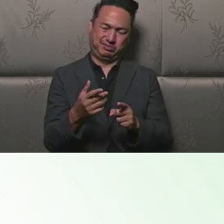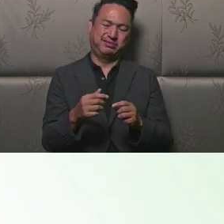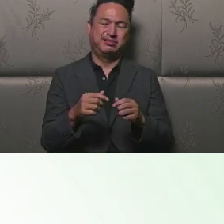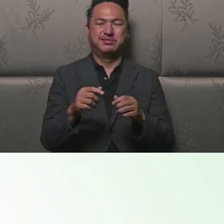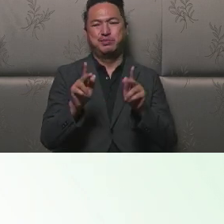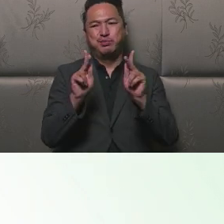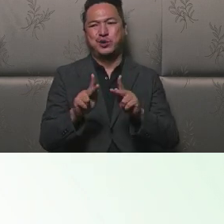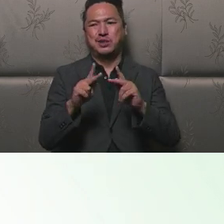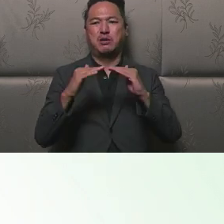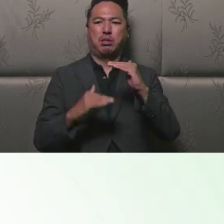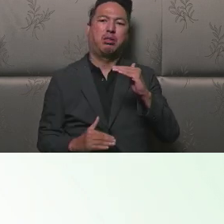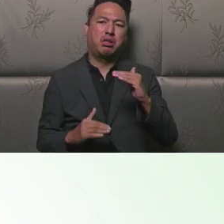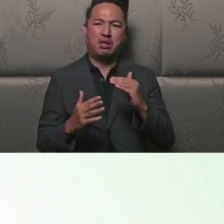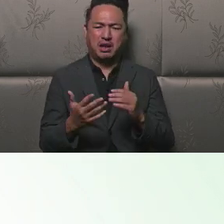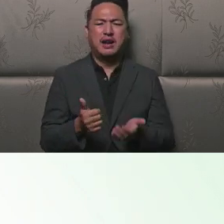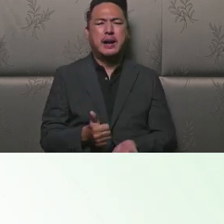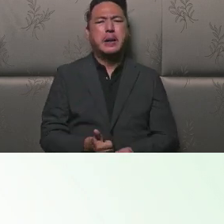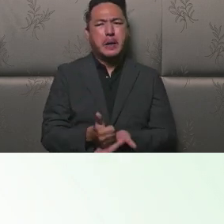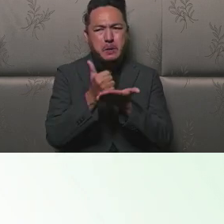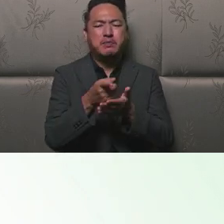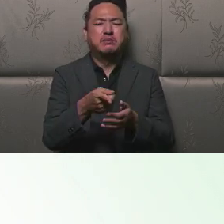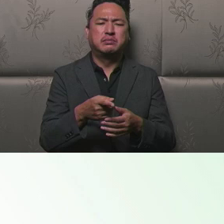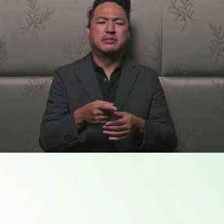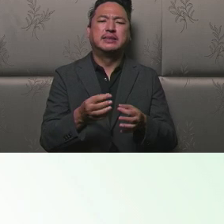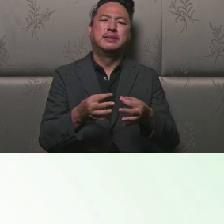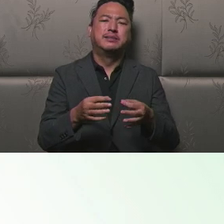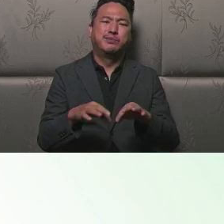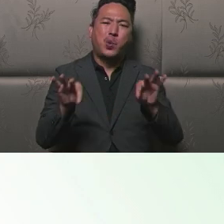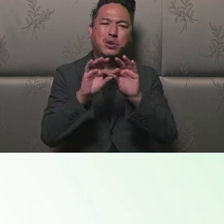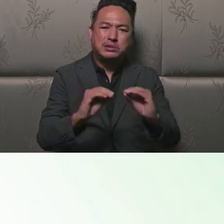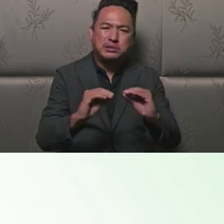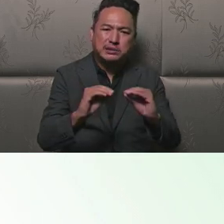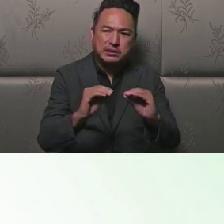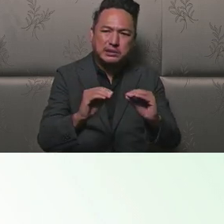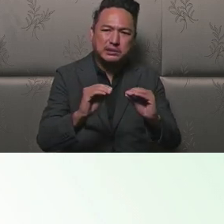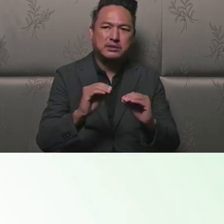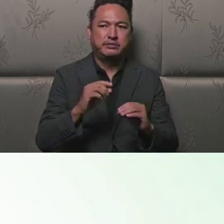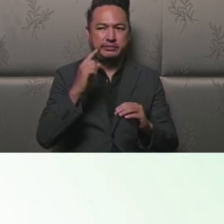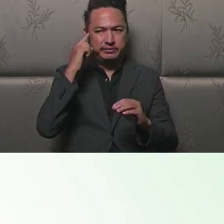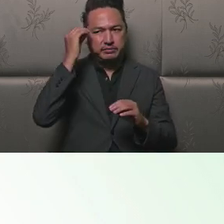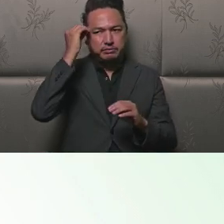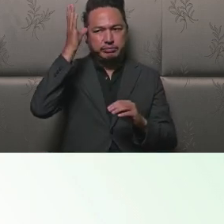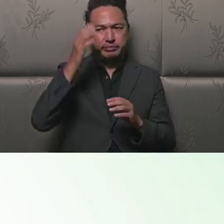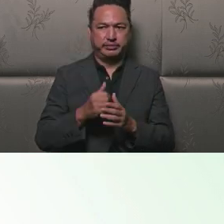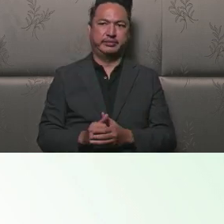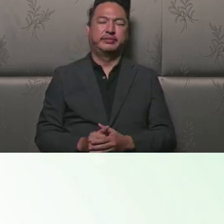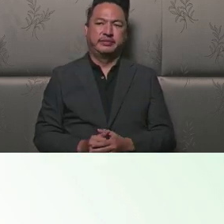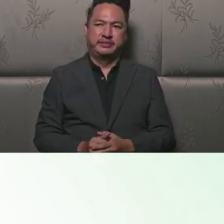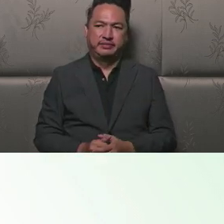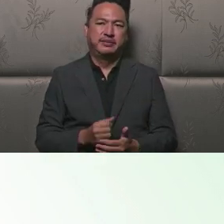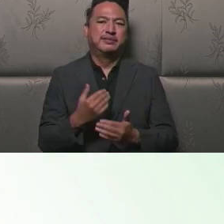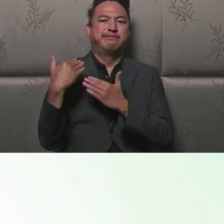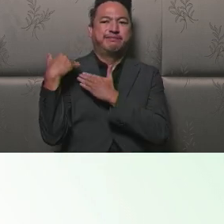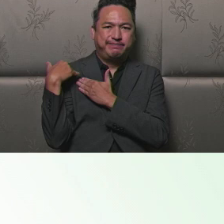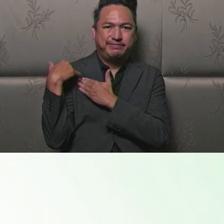The situation, though, however, is not going to be very encouraging. We've been talking a lot about how to get people in, and refugees are